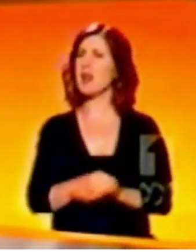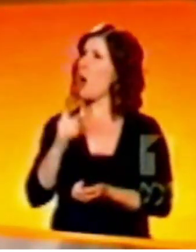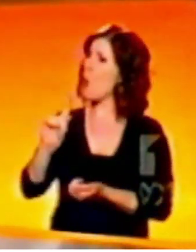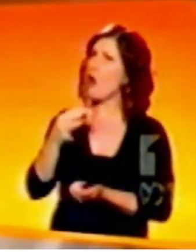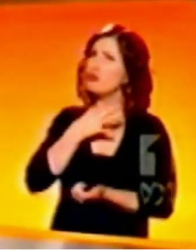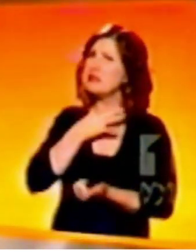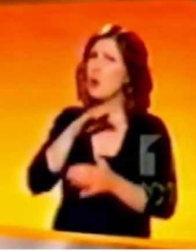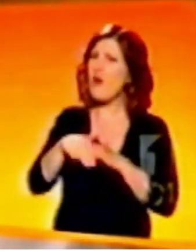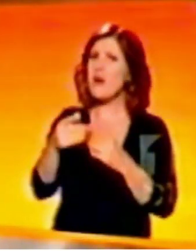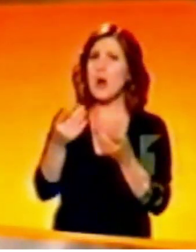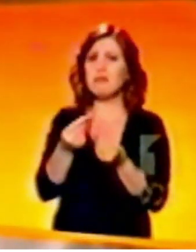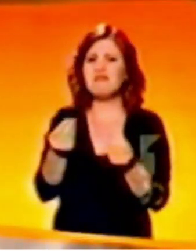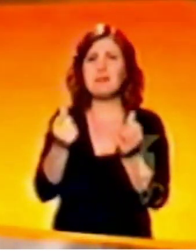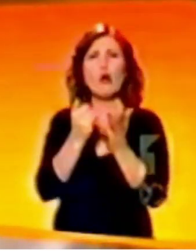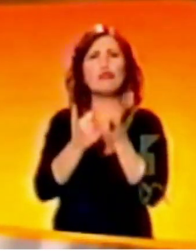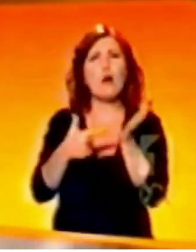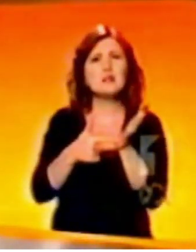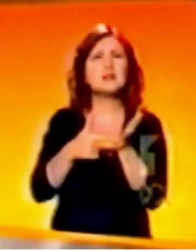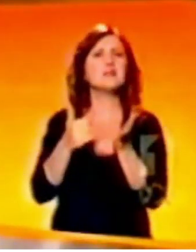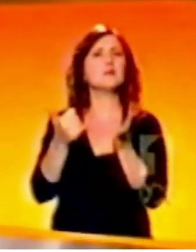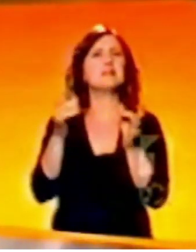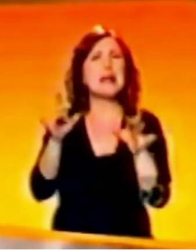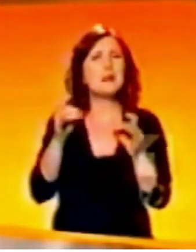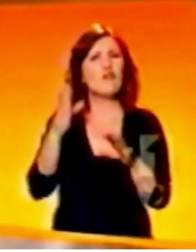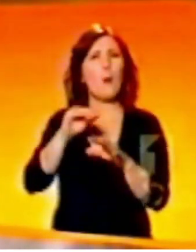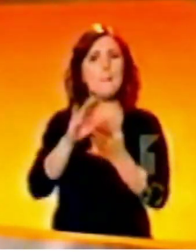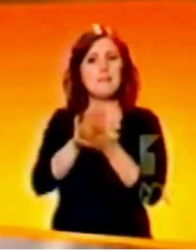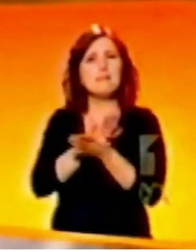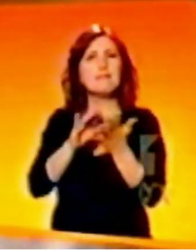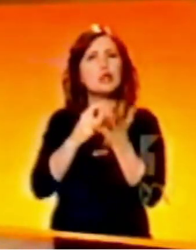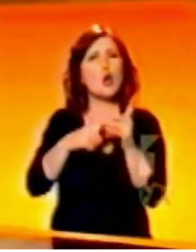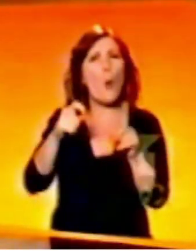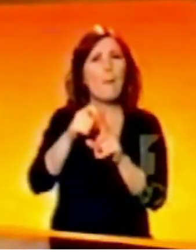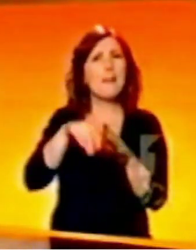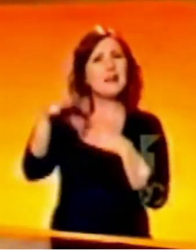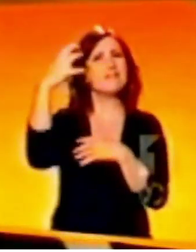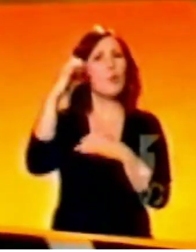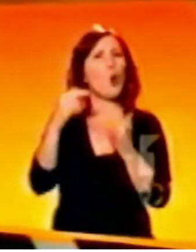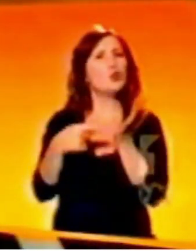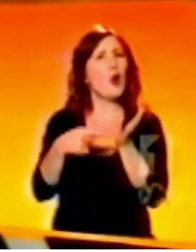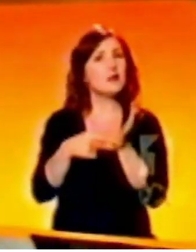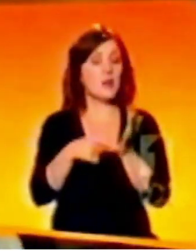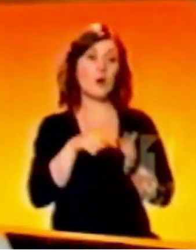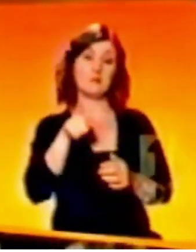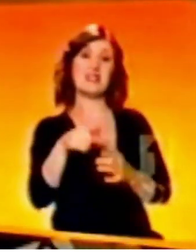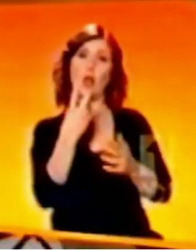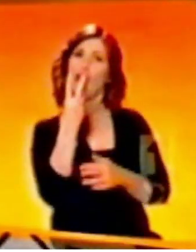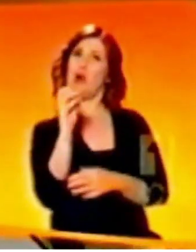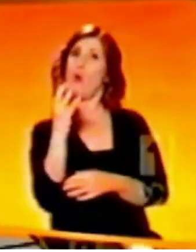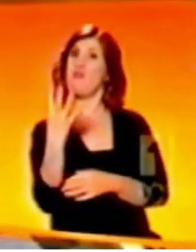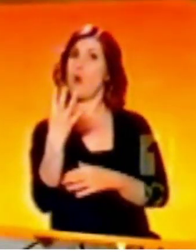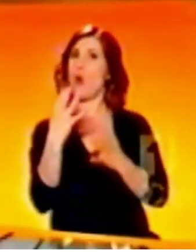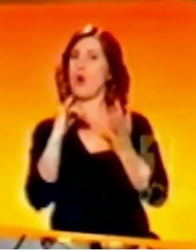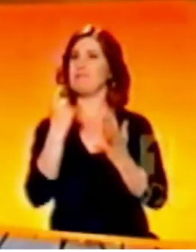rust or damage to the chair from water, soaps, and its use as a commode chair? The material is a 304 stainless steel,